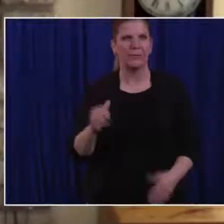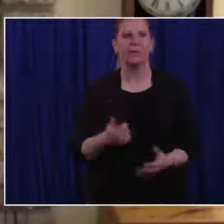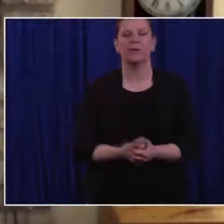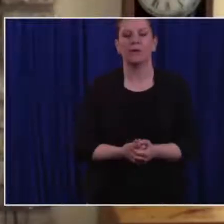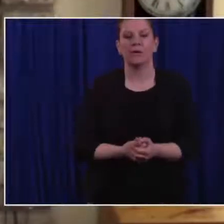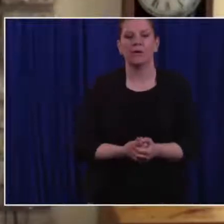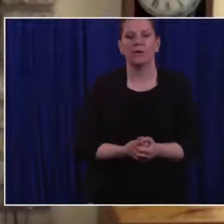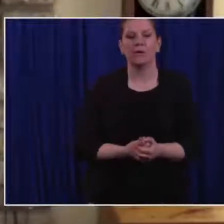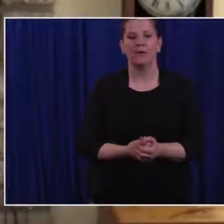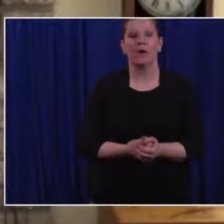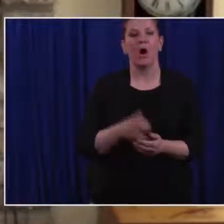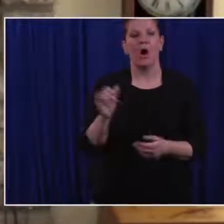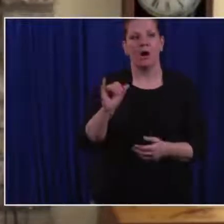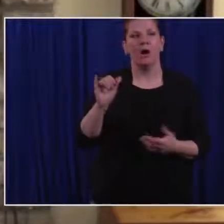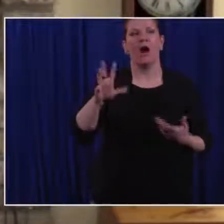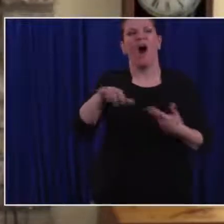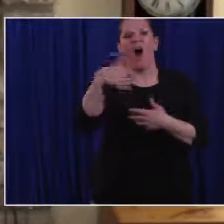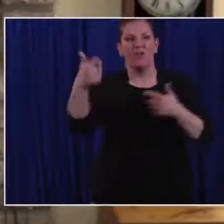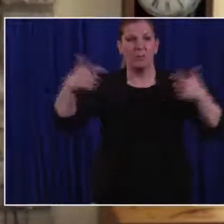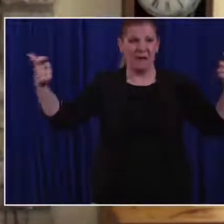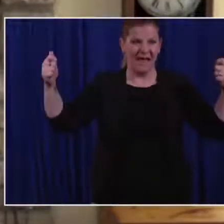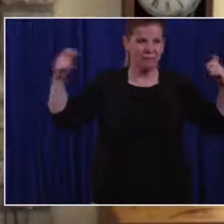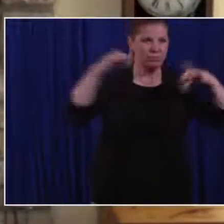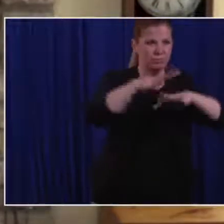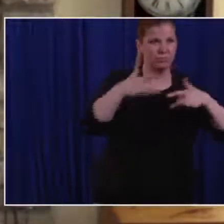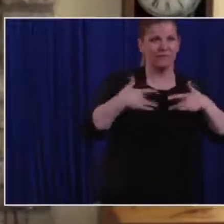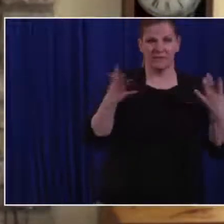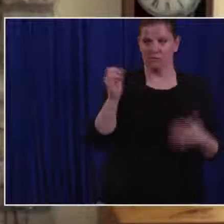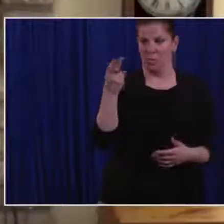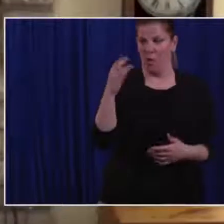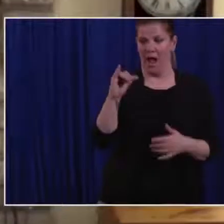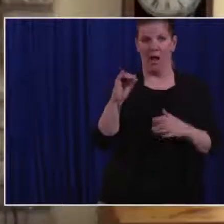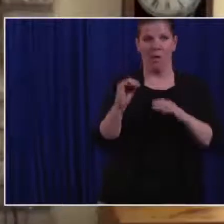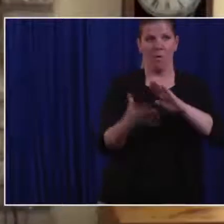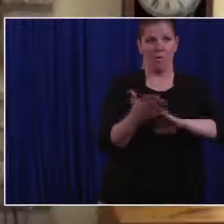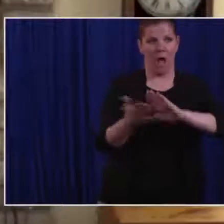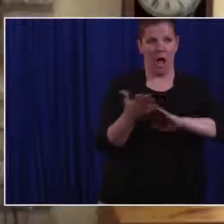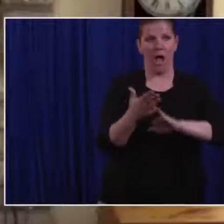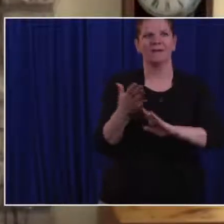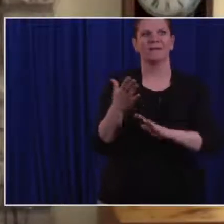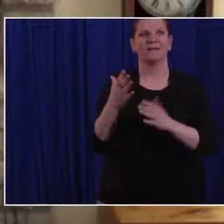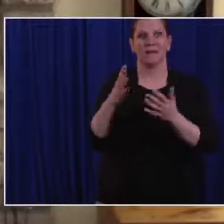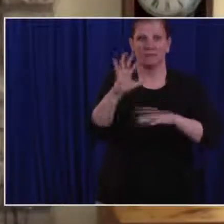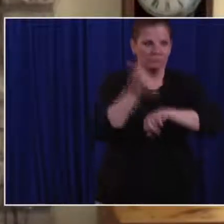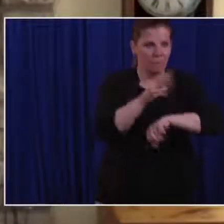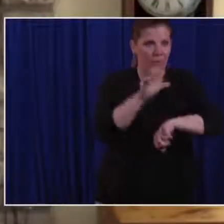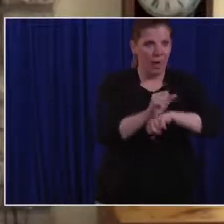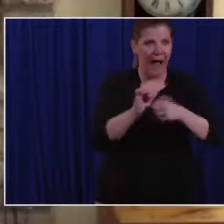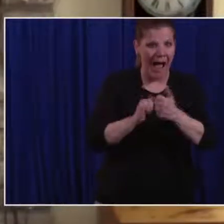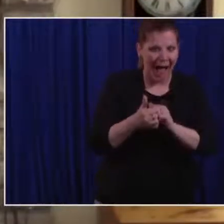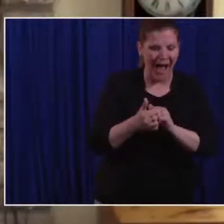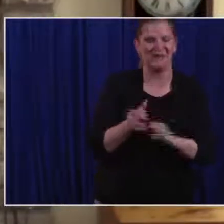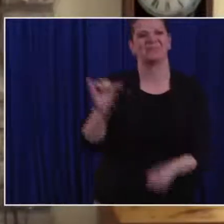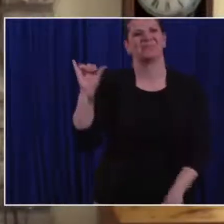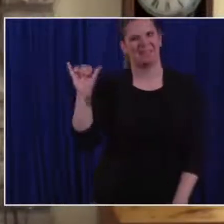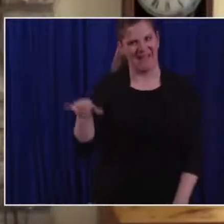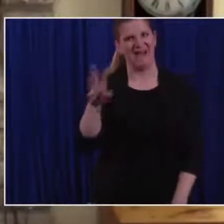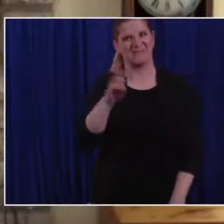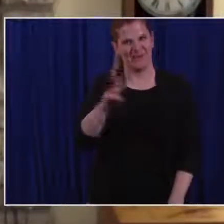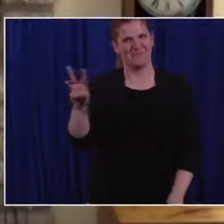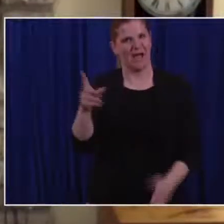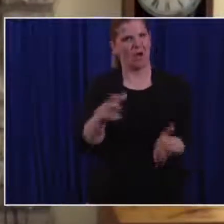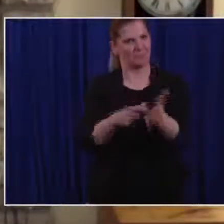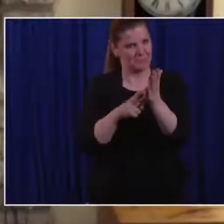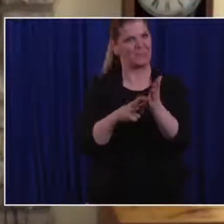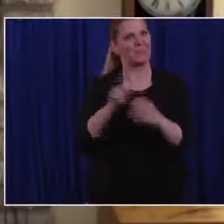Ohio will be running, will schedule appointments using the same central scheduling tool. So when